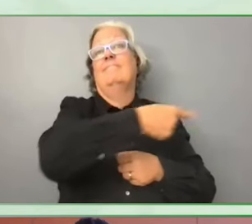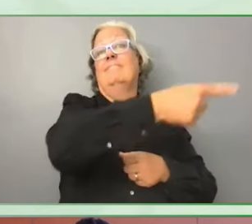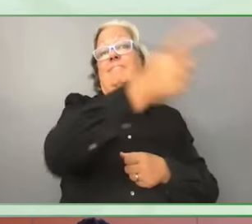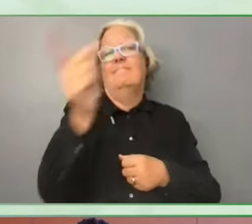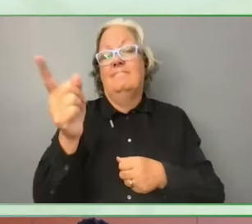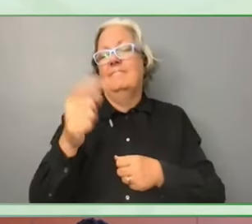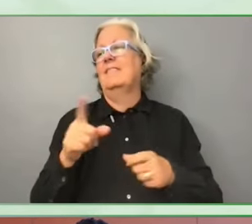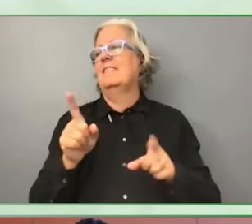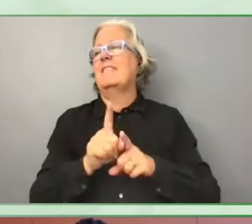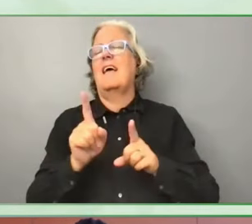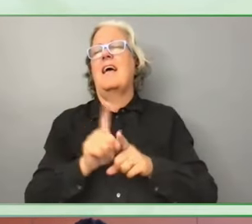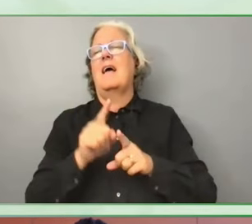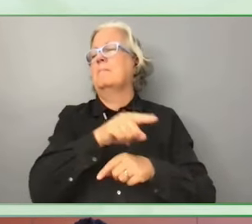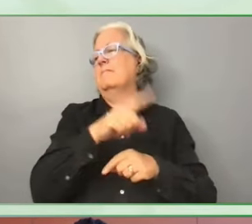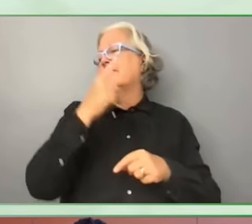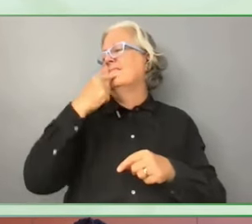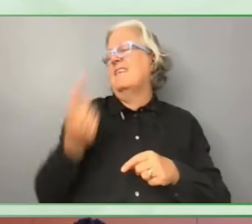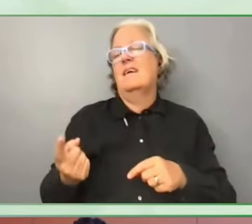of